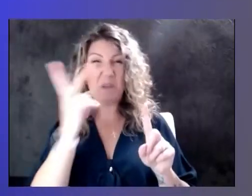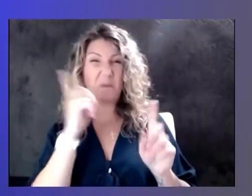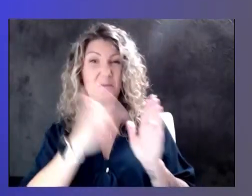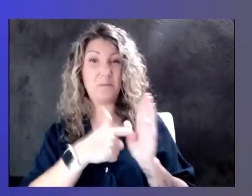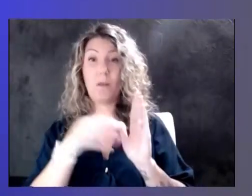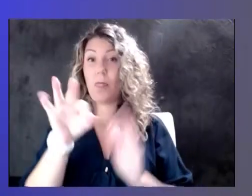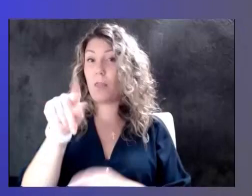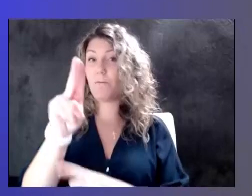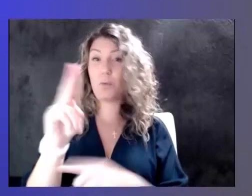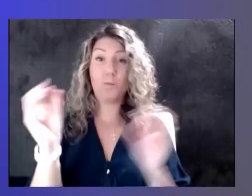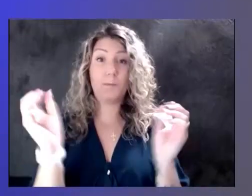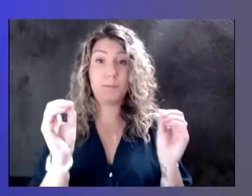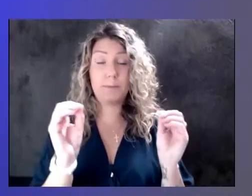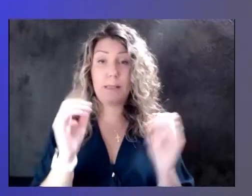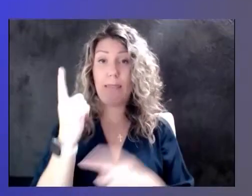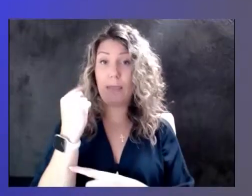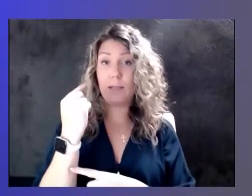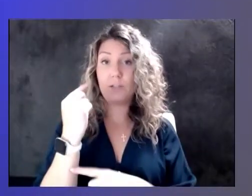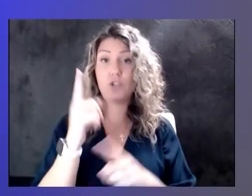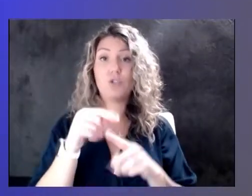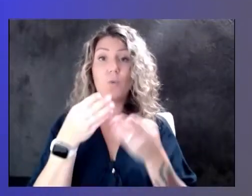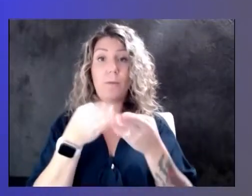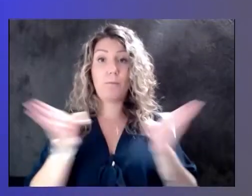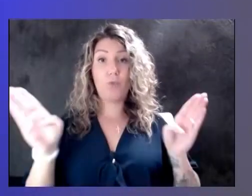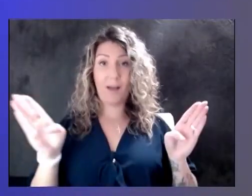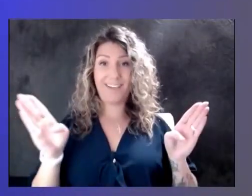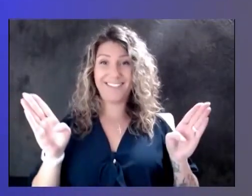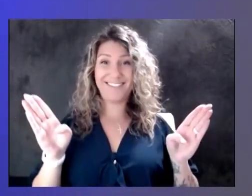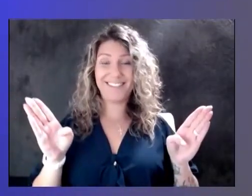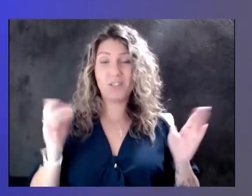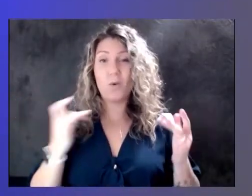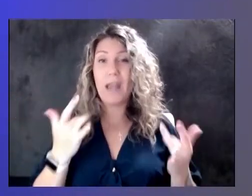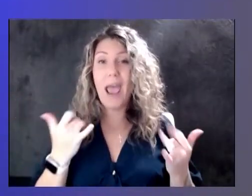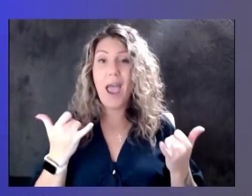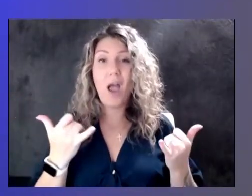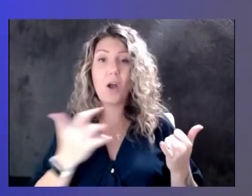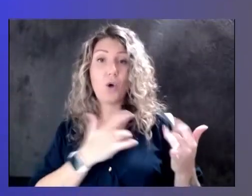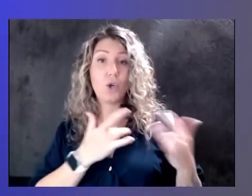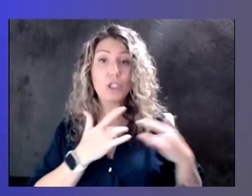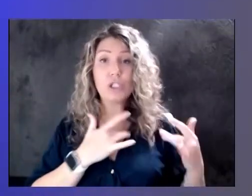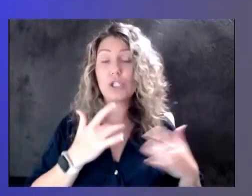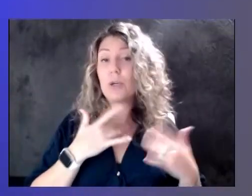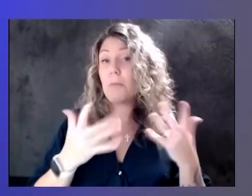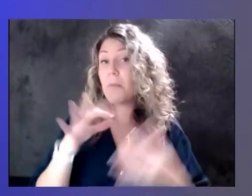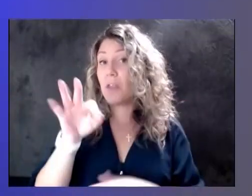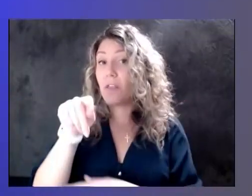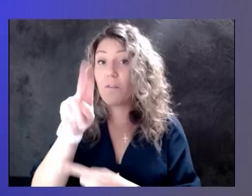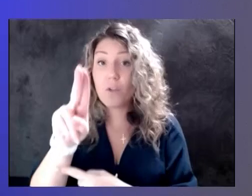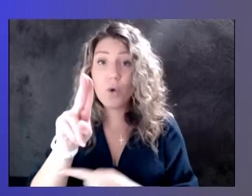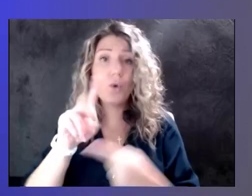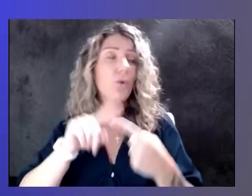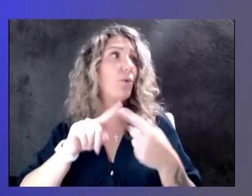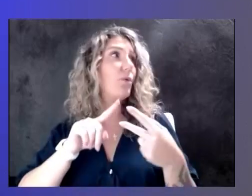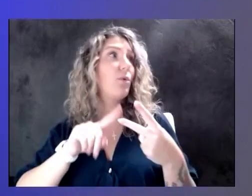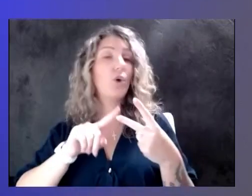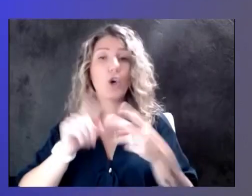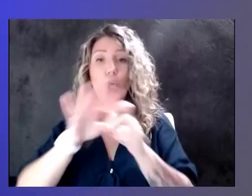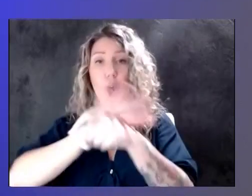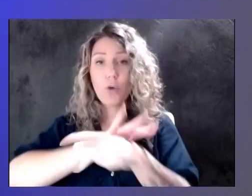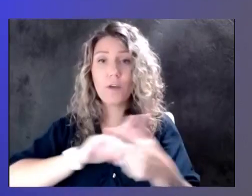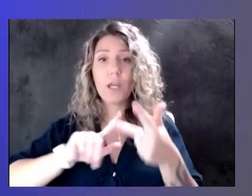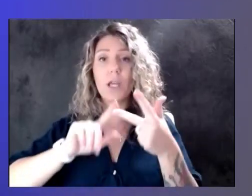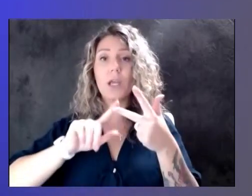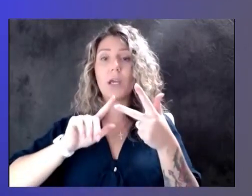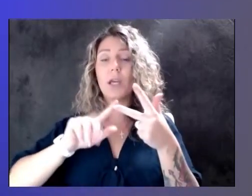differential broadens, right? So now we are concerned that you might have influenza virus, you might have COVID, you might have RSV. Those